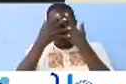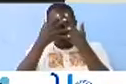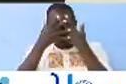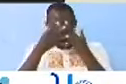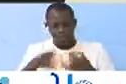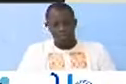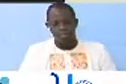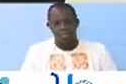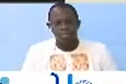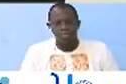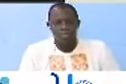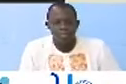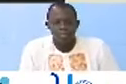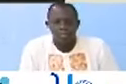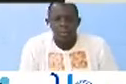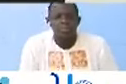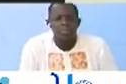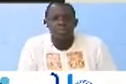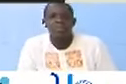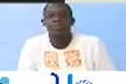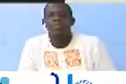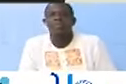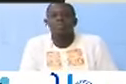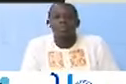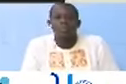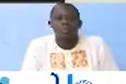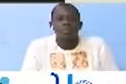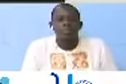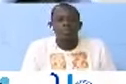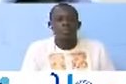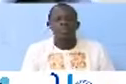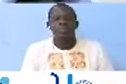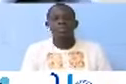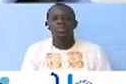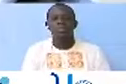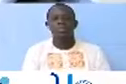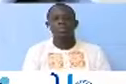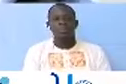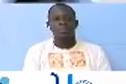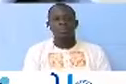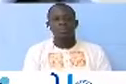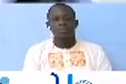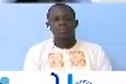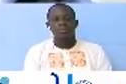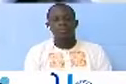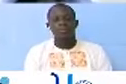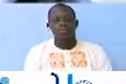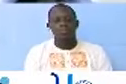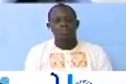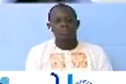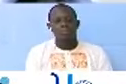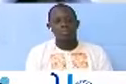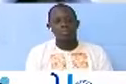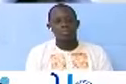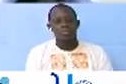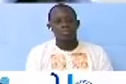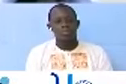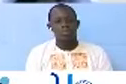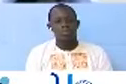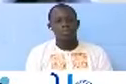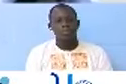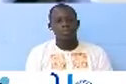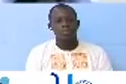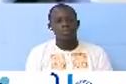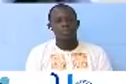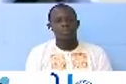tol ñu black black sul itul kata e may kata mail tule mul bod mail tu ye samba ena ye te tajire yawr bari sa ite han ka bi fobe lor ñi kan ko ka